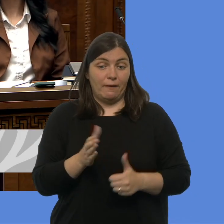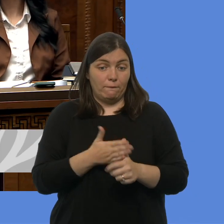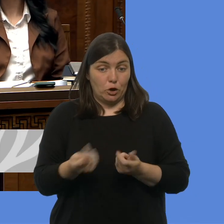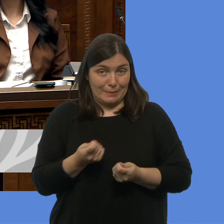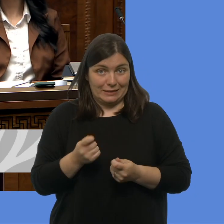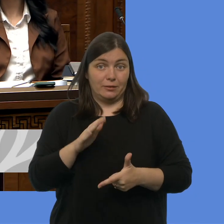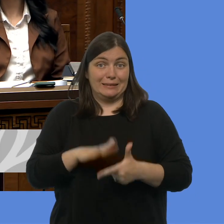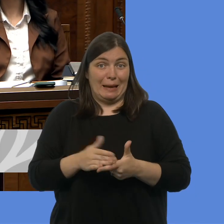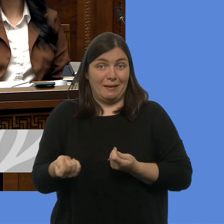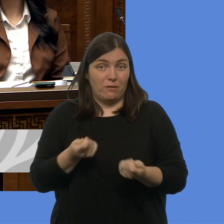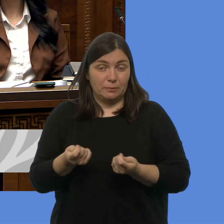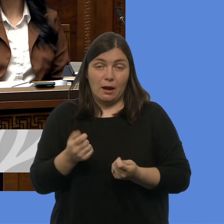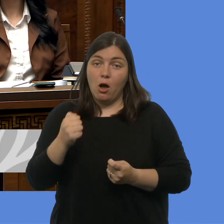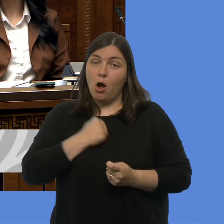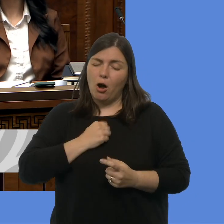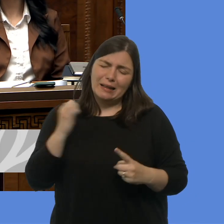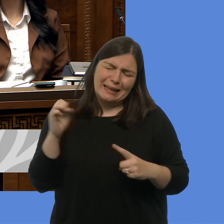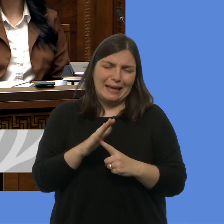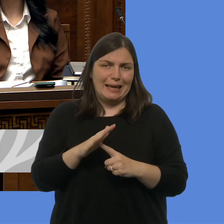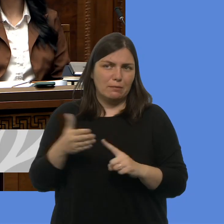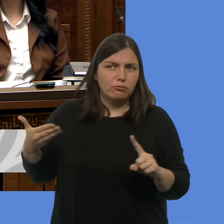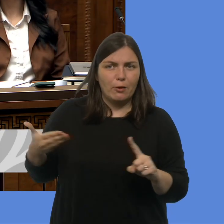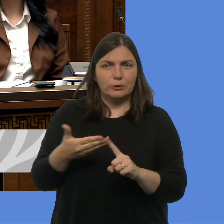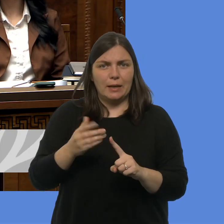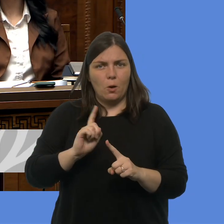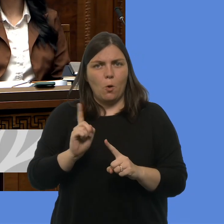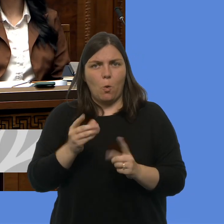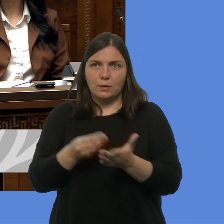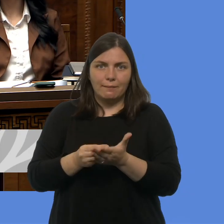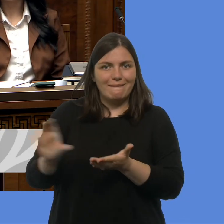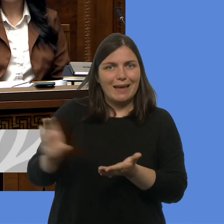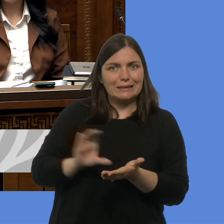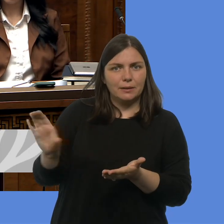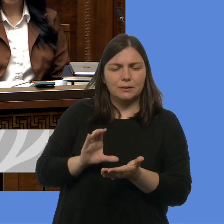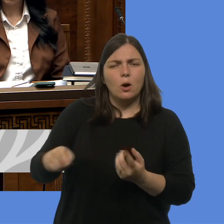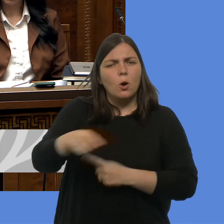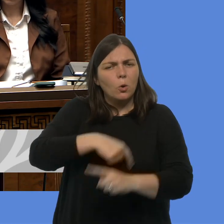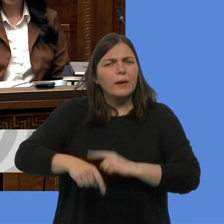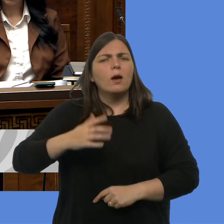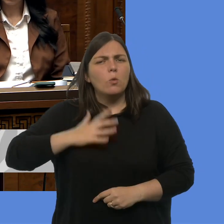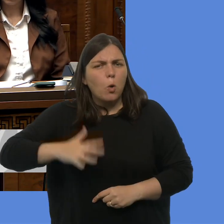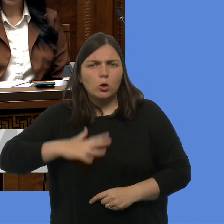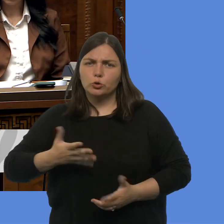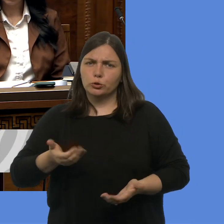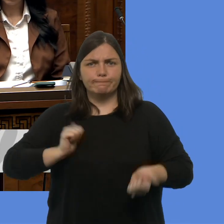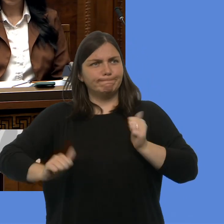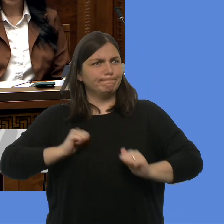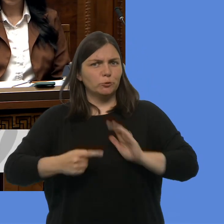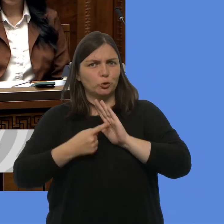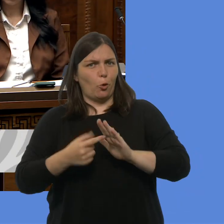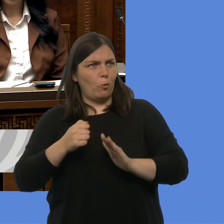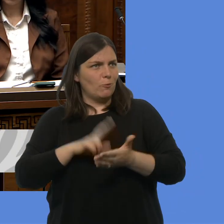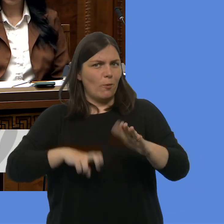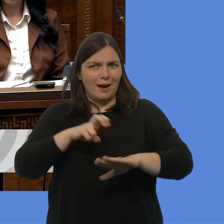First Minister and Deputy First Minister, we have taken an active role in promoting our region and all that it has to offer as a great place to live, work, study